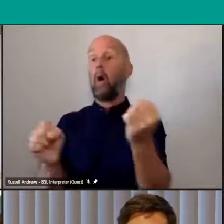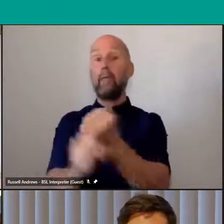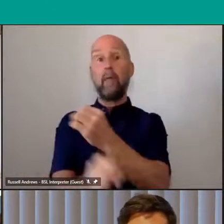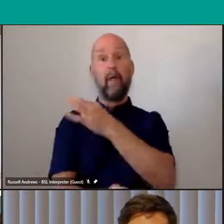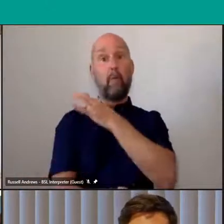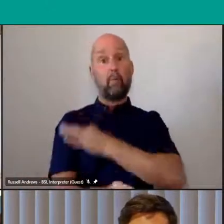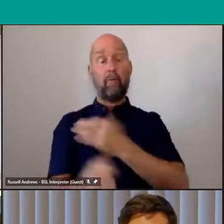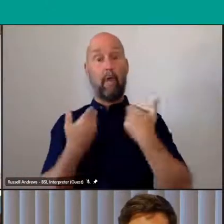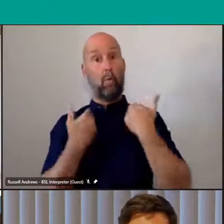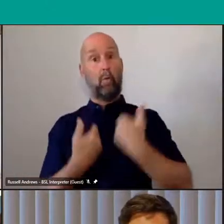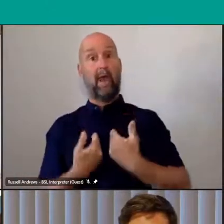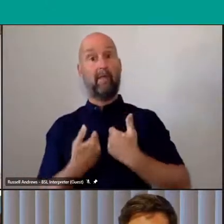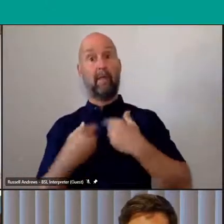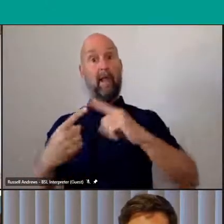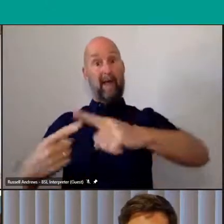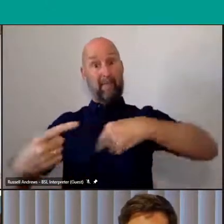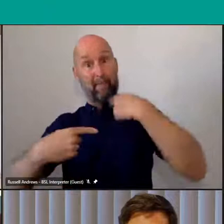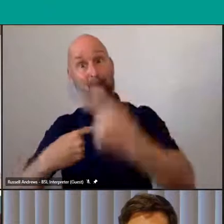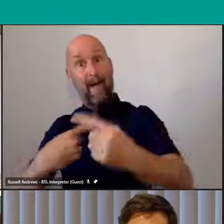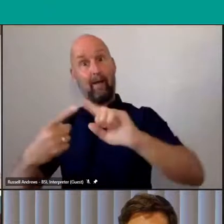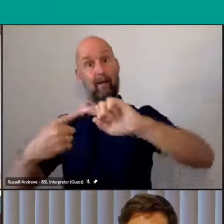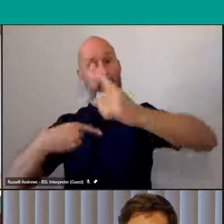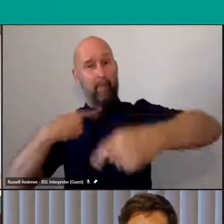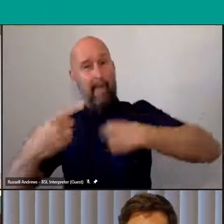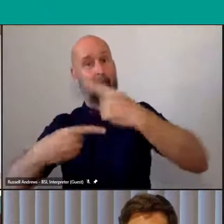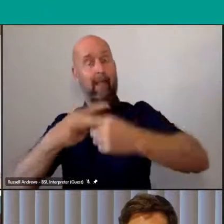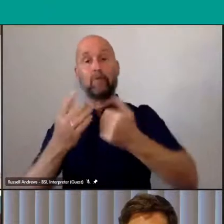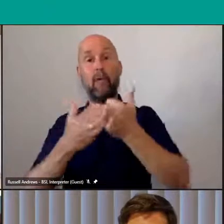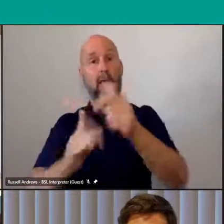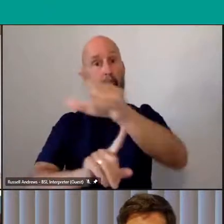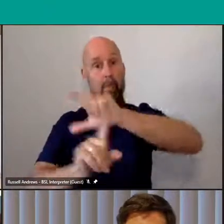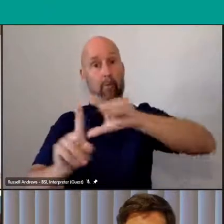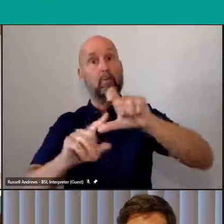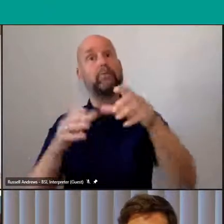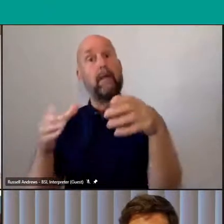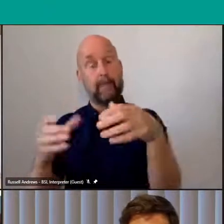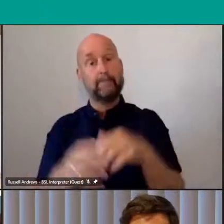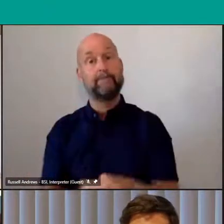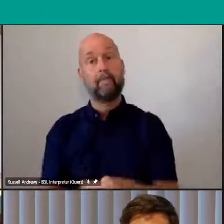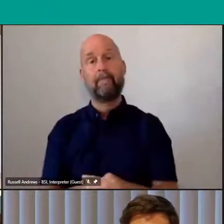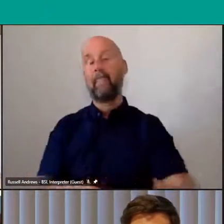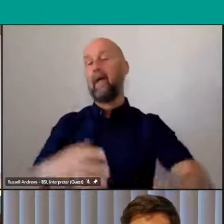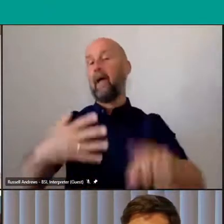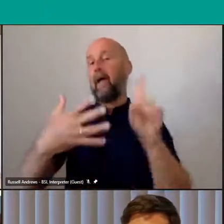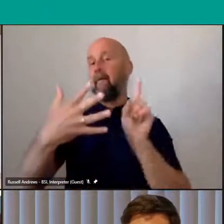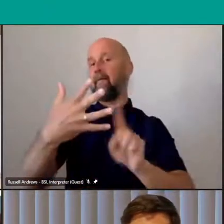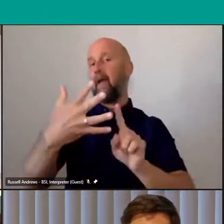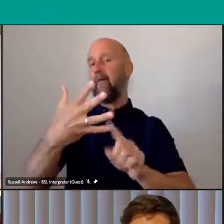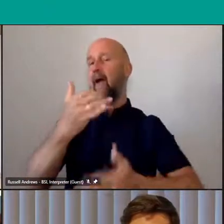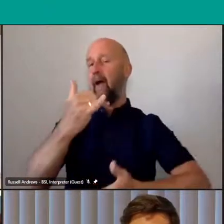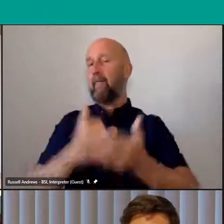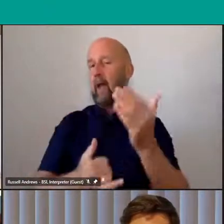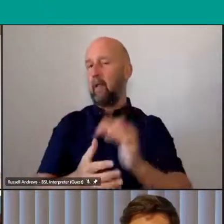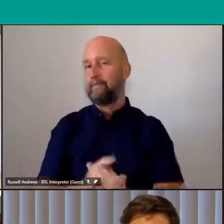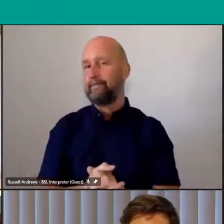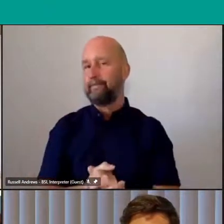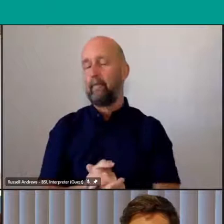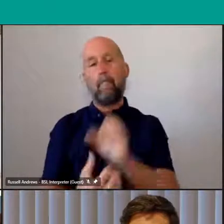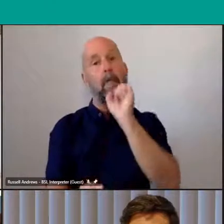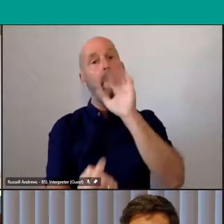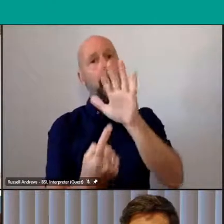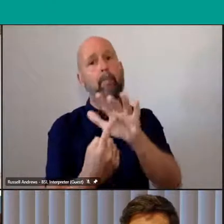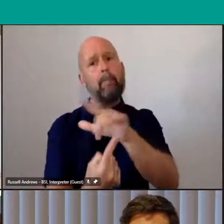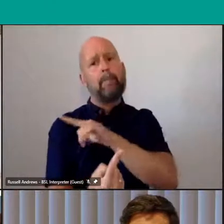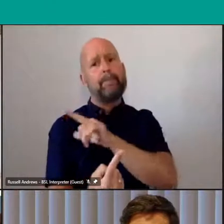these are ploughed back to help people across the community. And then fifth and finally, we think that a key part of getting